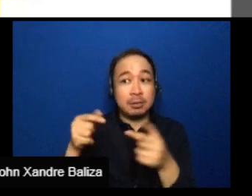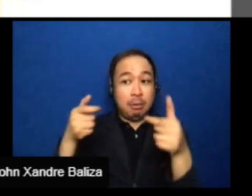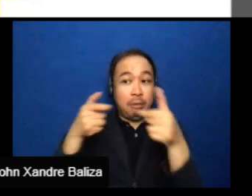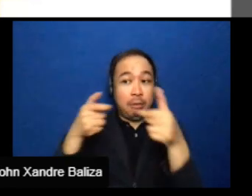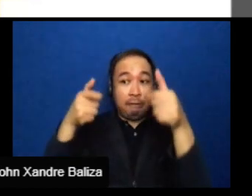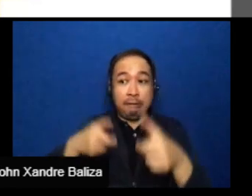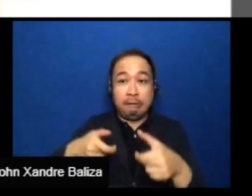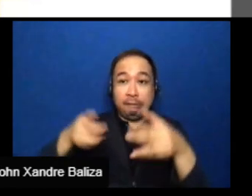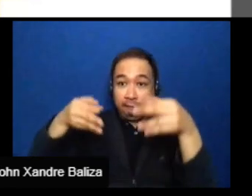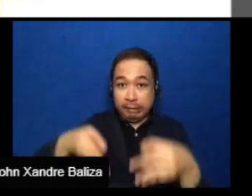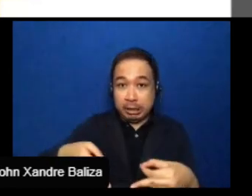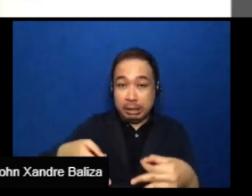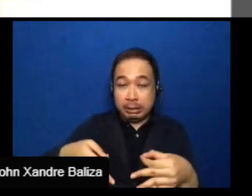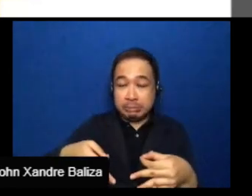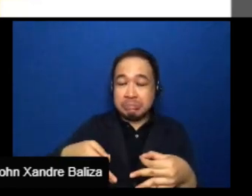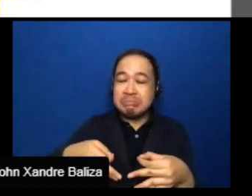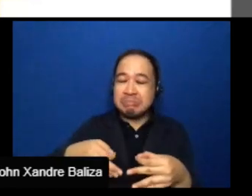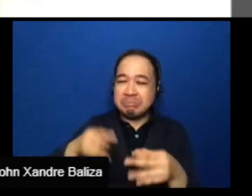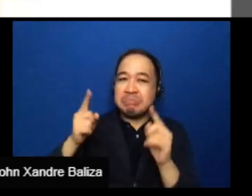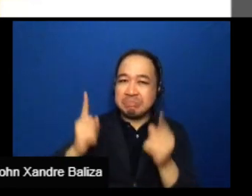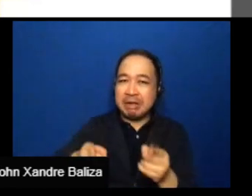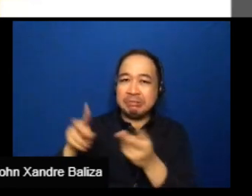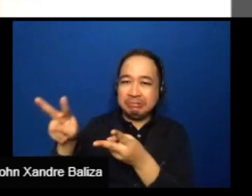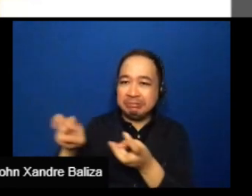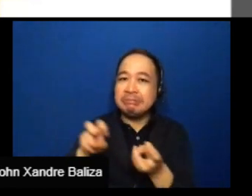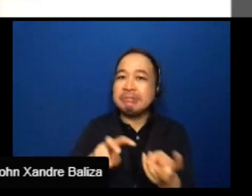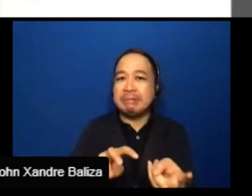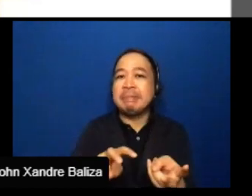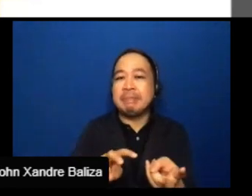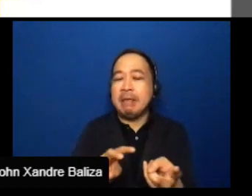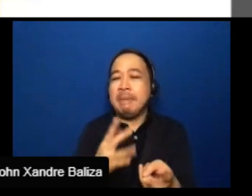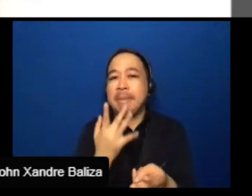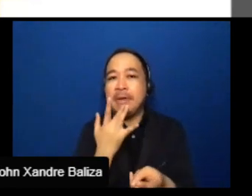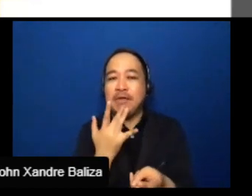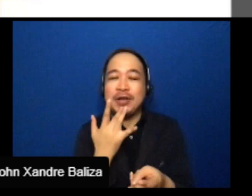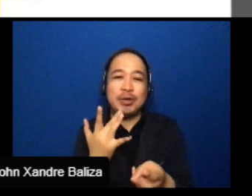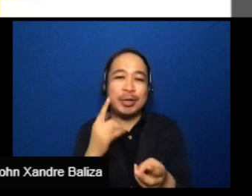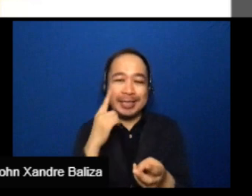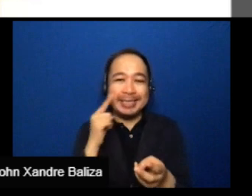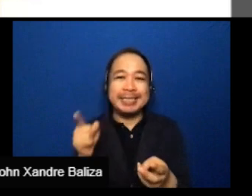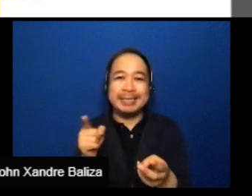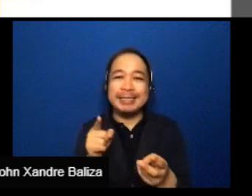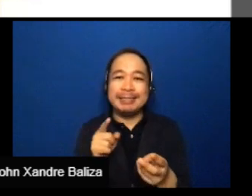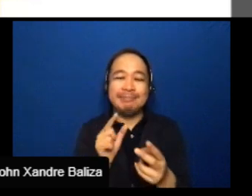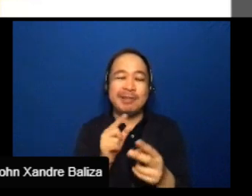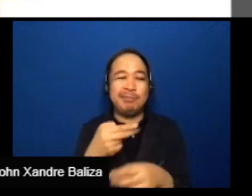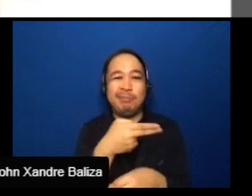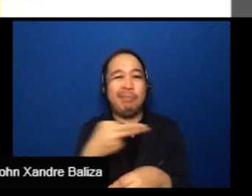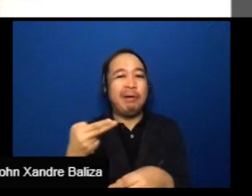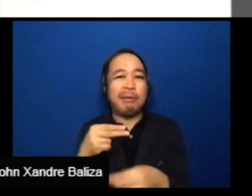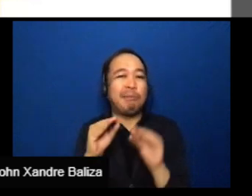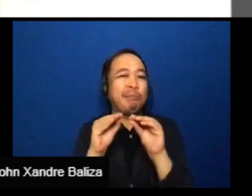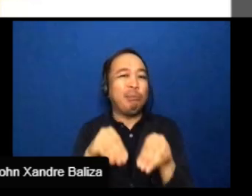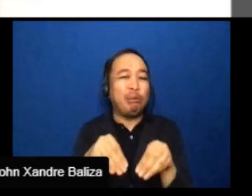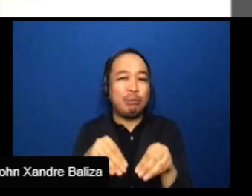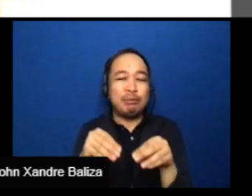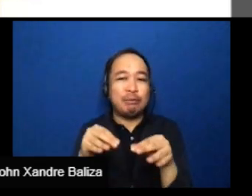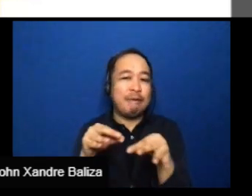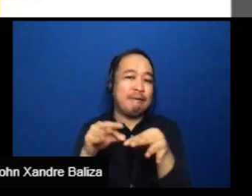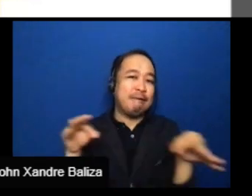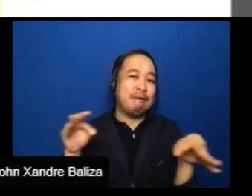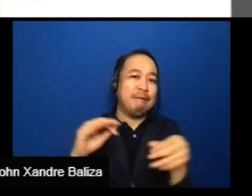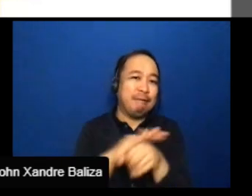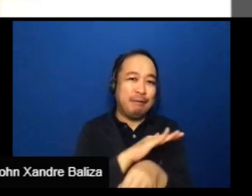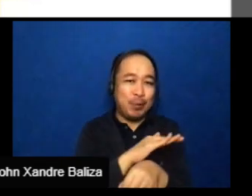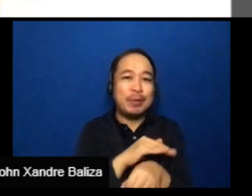use the full, we would prefer, and I think our editorial norms that we use the full description, the declaration as